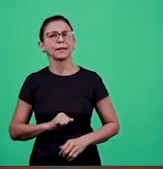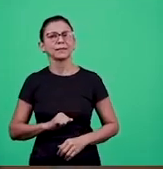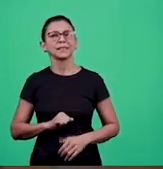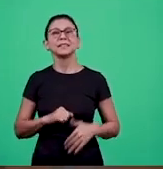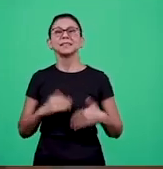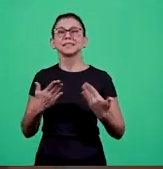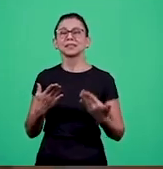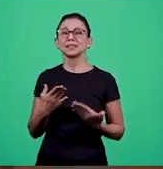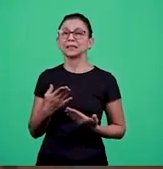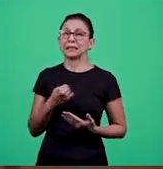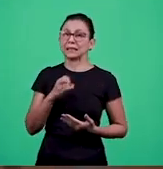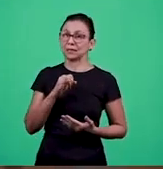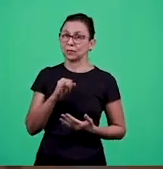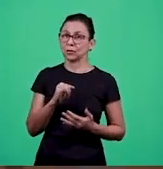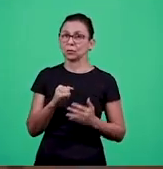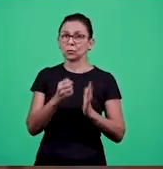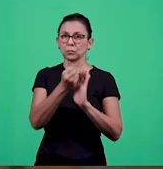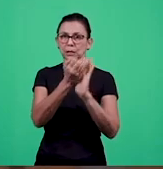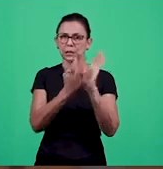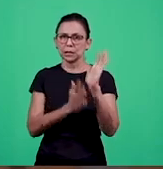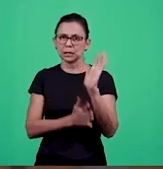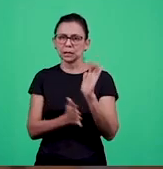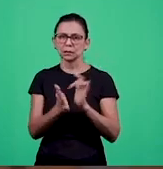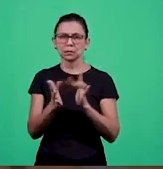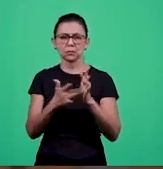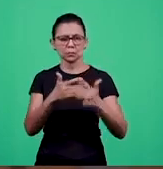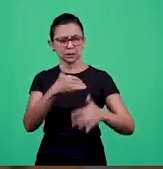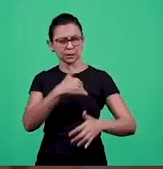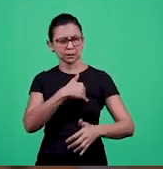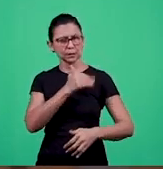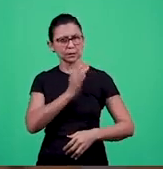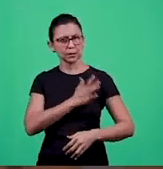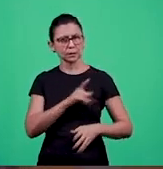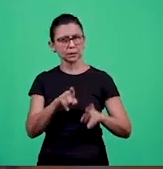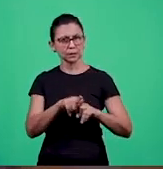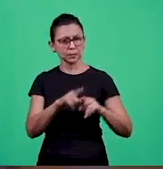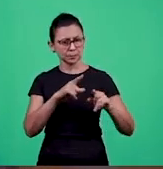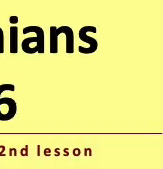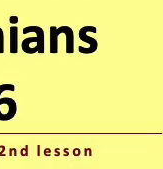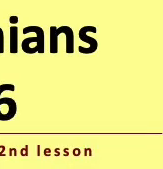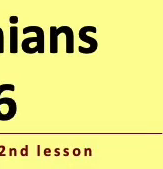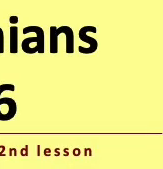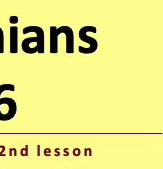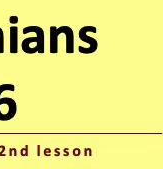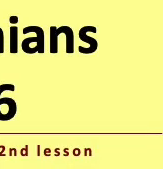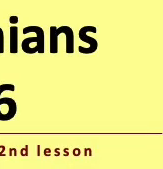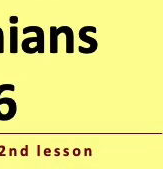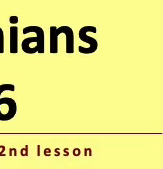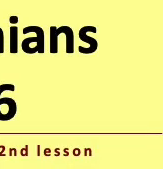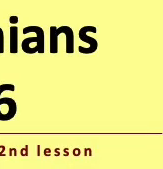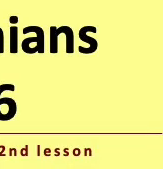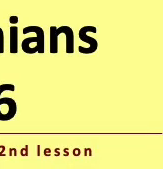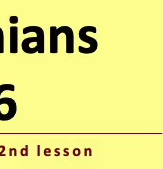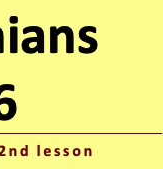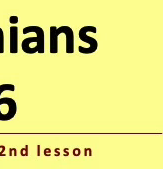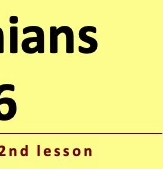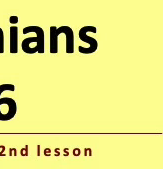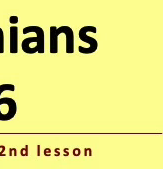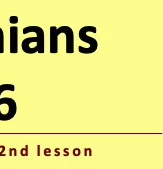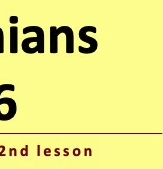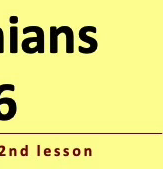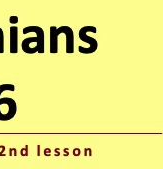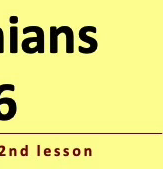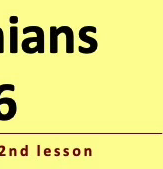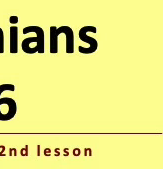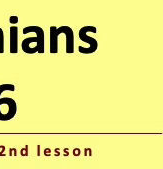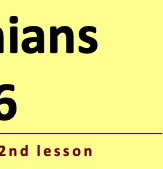we only have this when the blood of Jesus is in our lives and when our hearts are clean. And what about the verse that